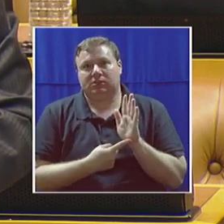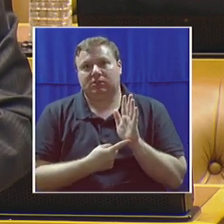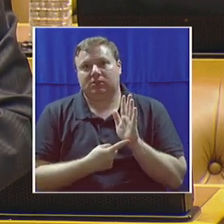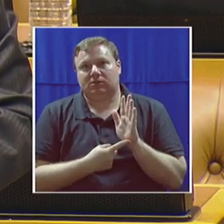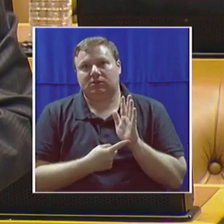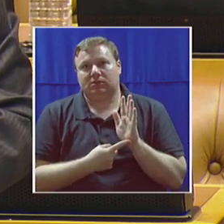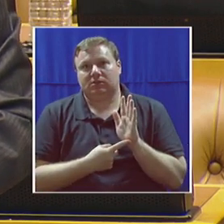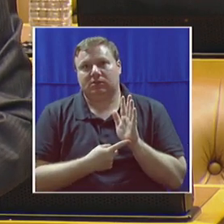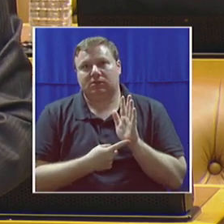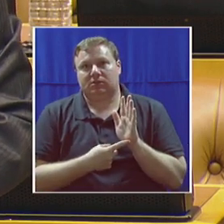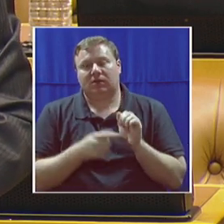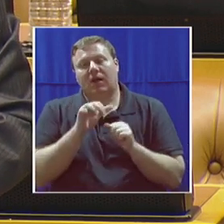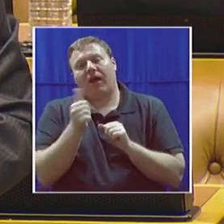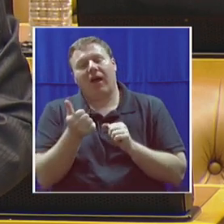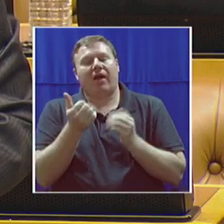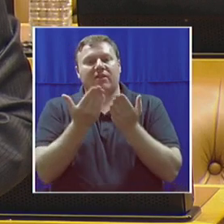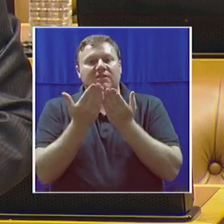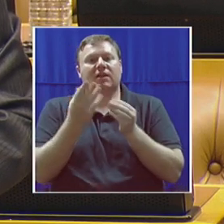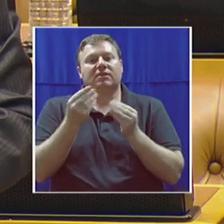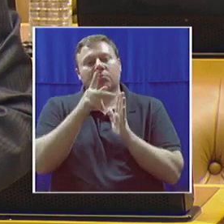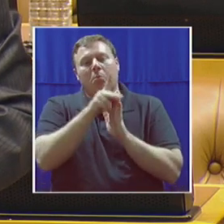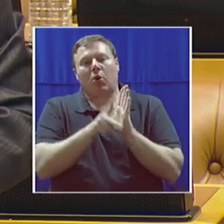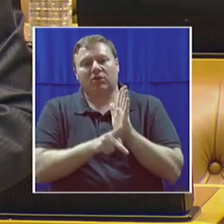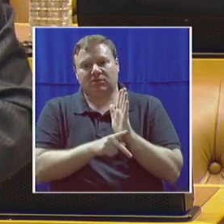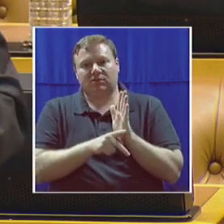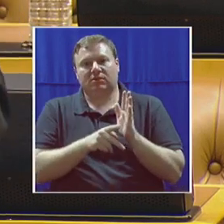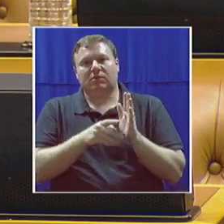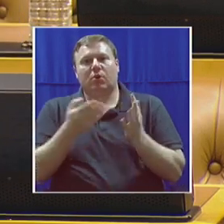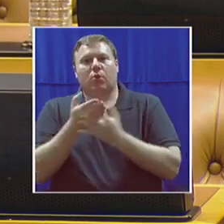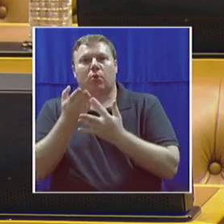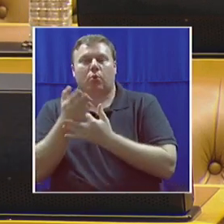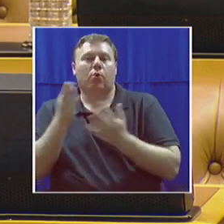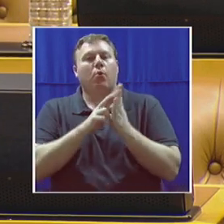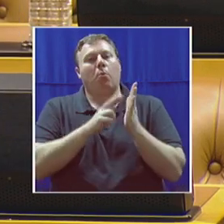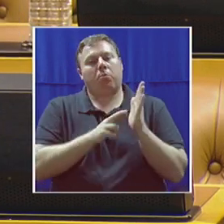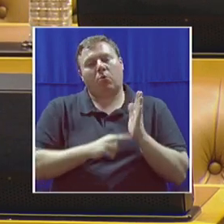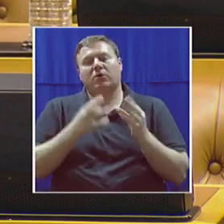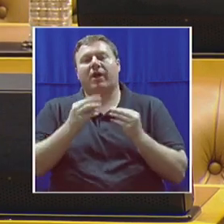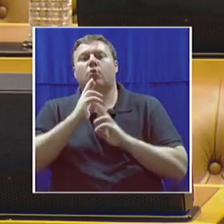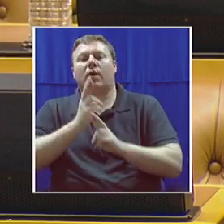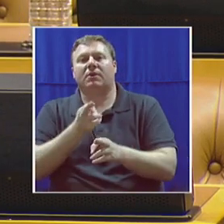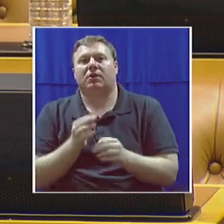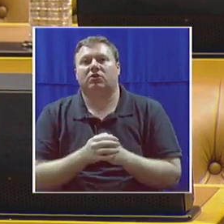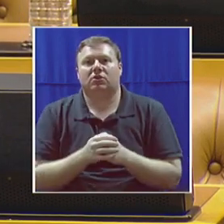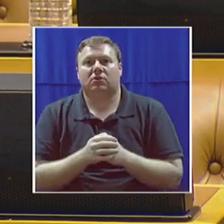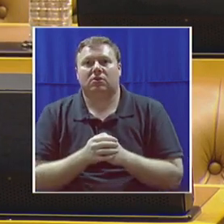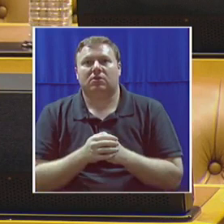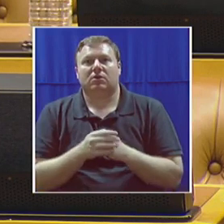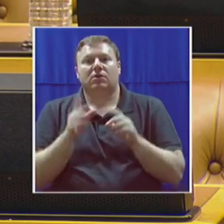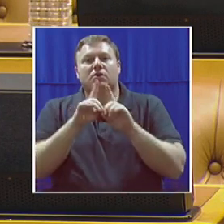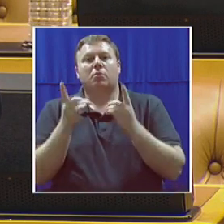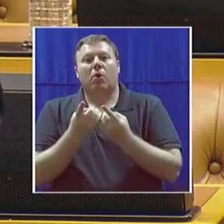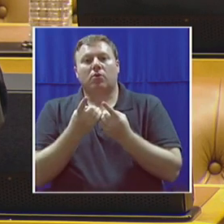studies and policy recommendations as we reorganize the department in line with the new